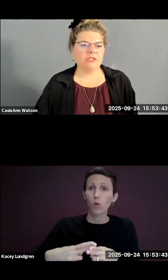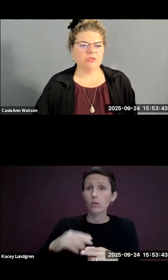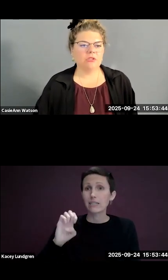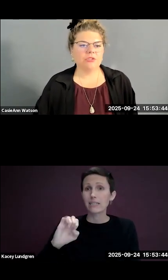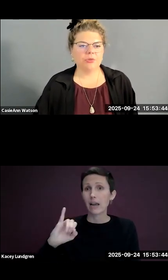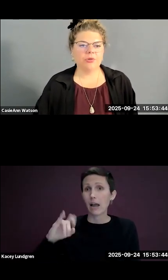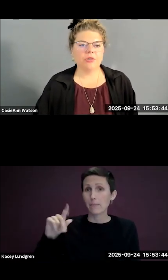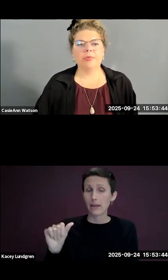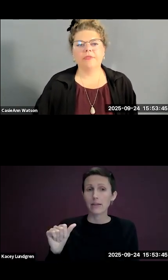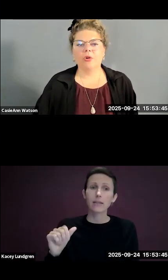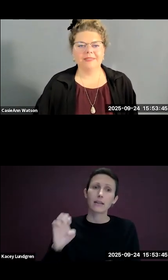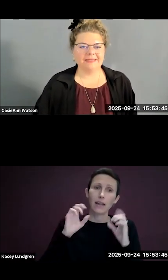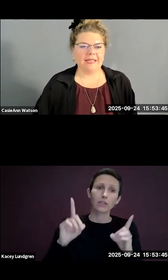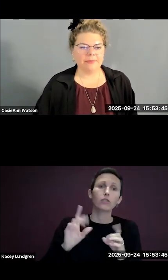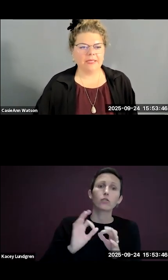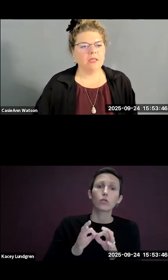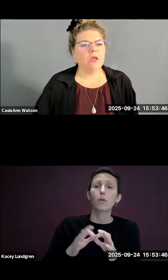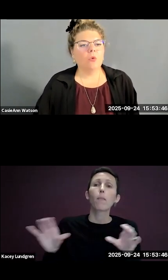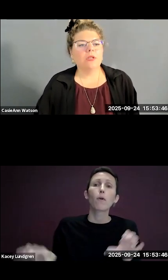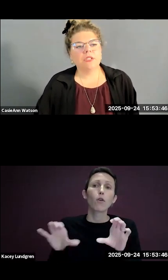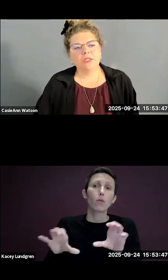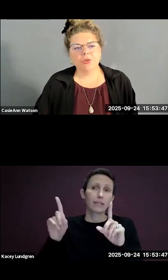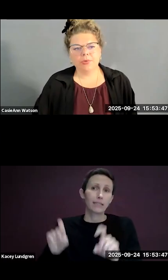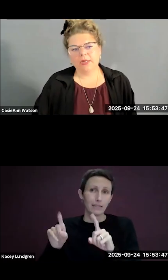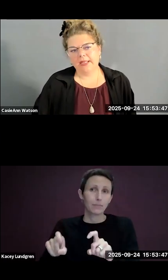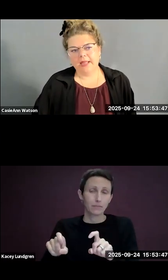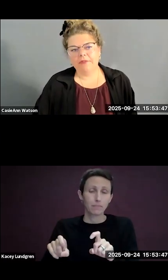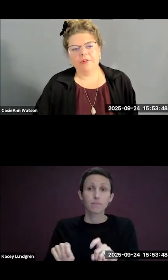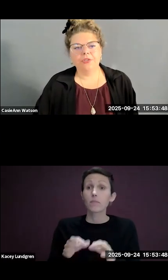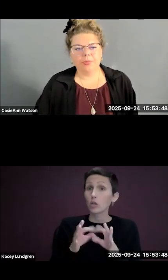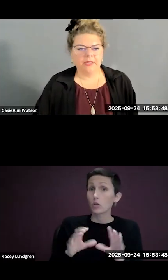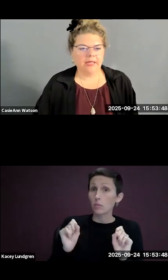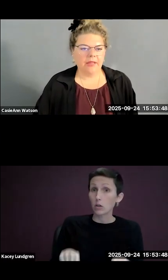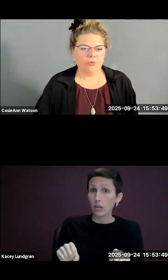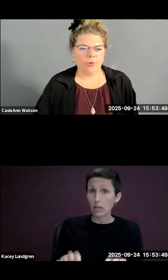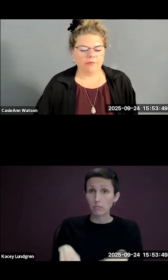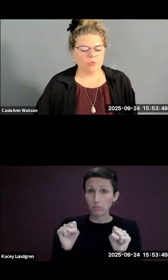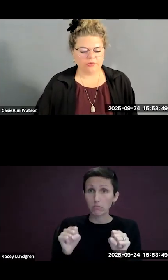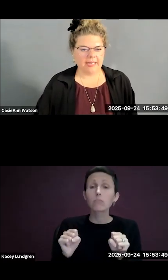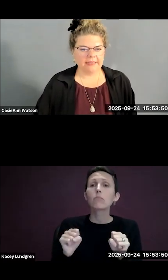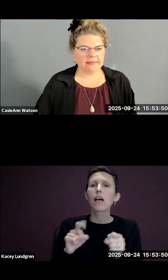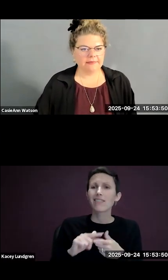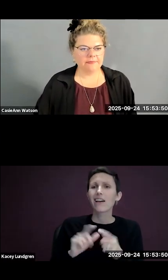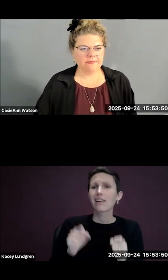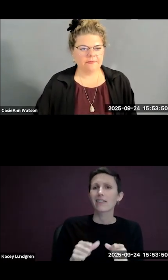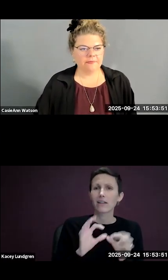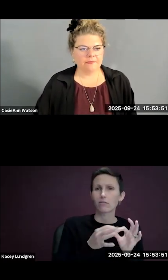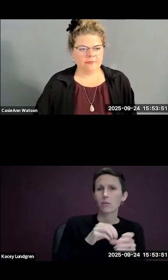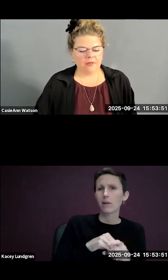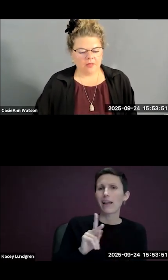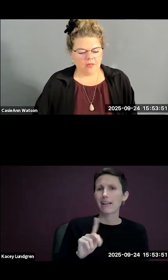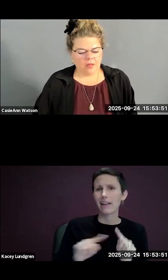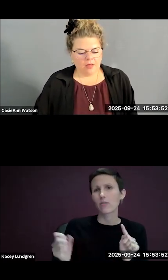the Educational Interpreter Performance Assessment, which an interpreter can get for interpreting K-12 school settings.